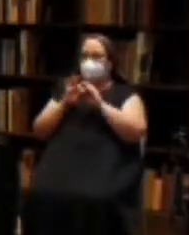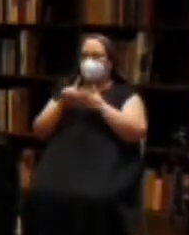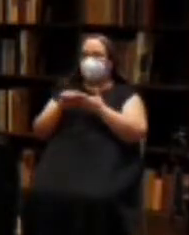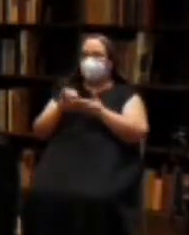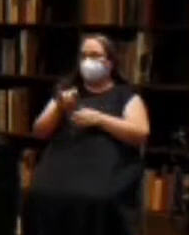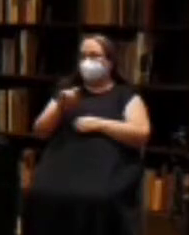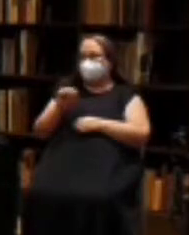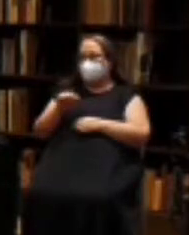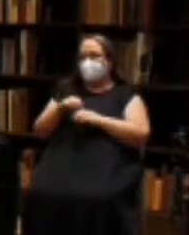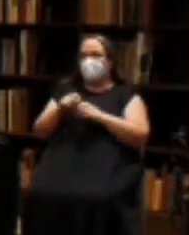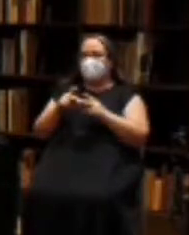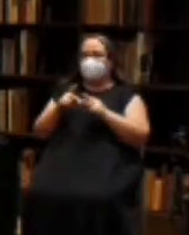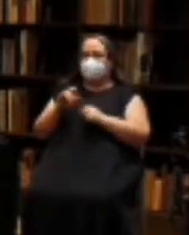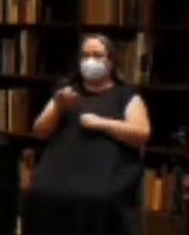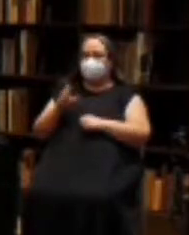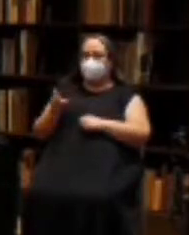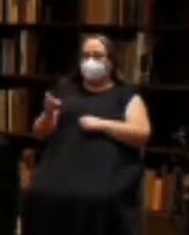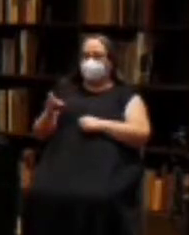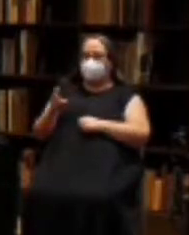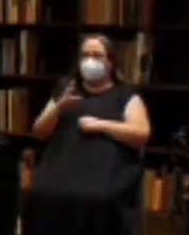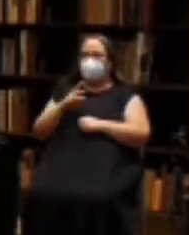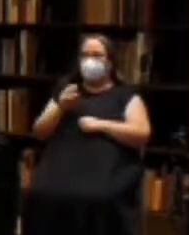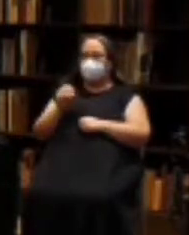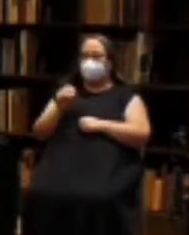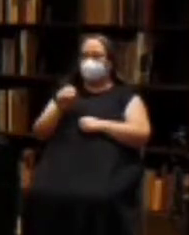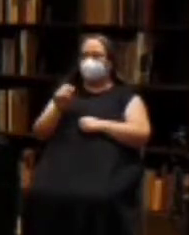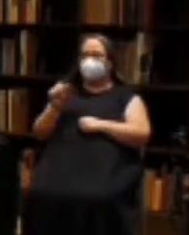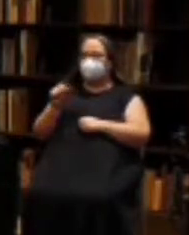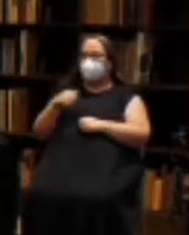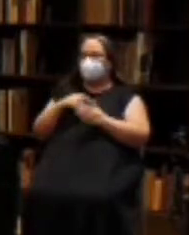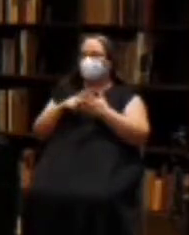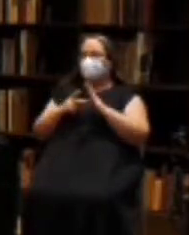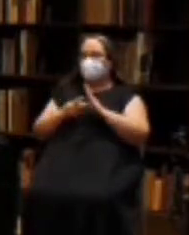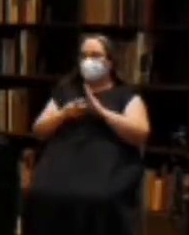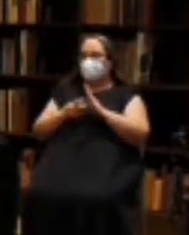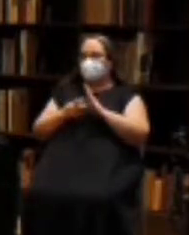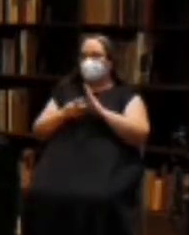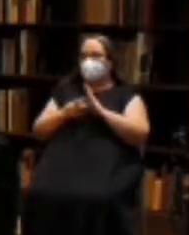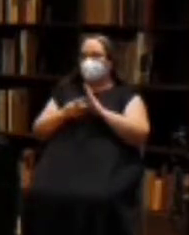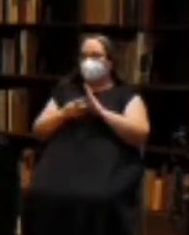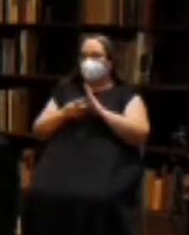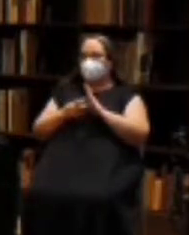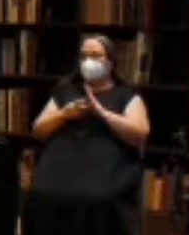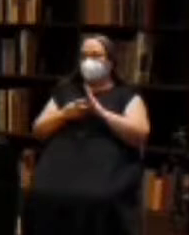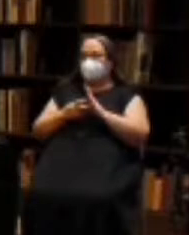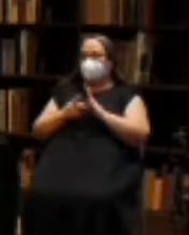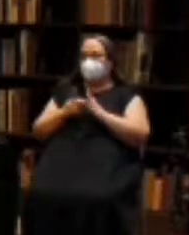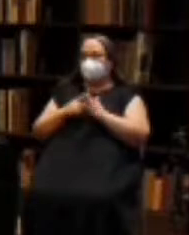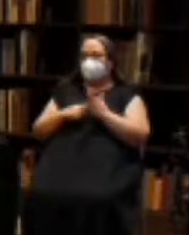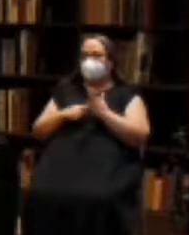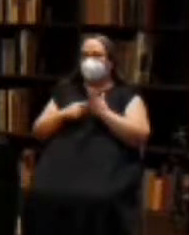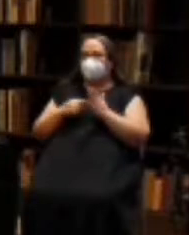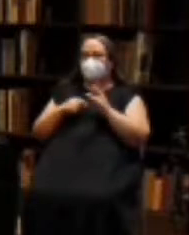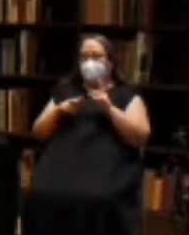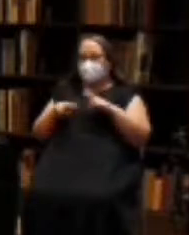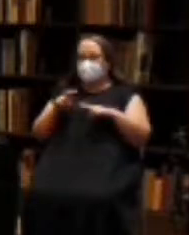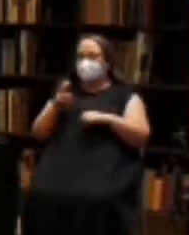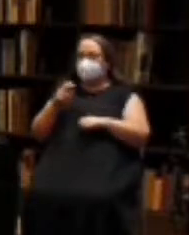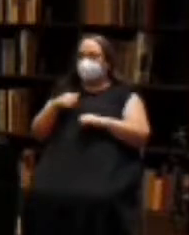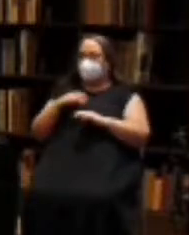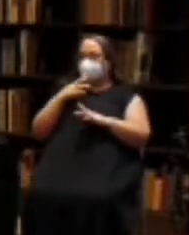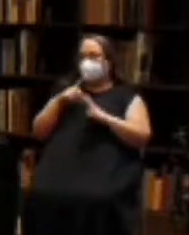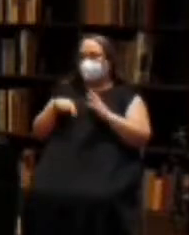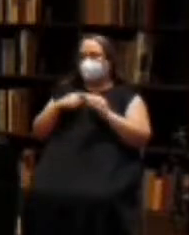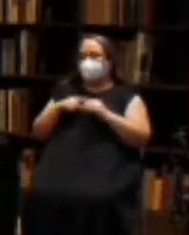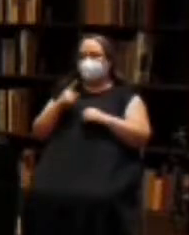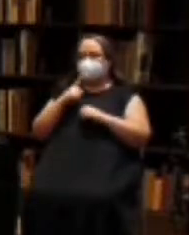media in a place like Baltimore. And yeah, I mean, what when we look back, of course, at the history that I'm talking about, right?